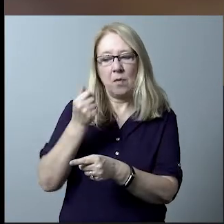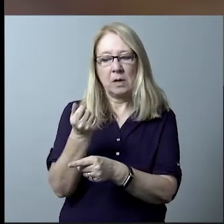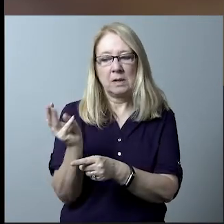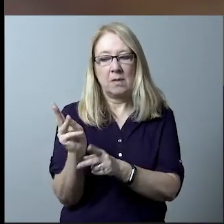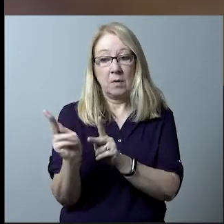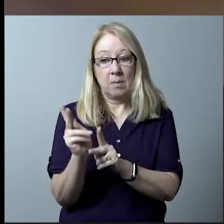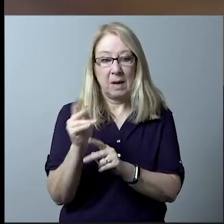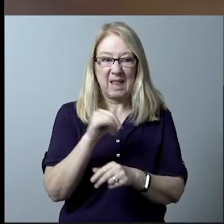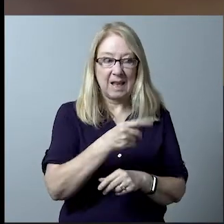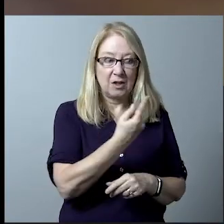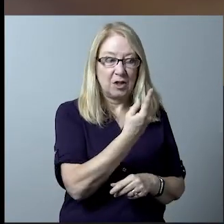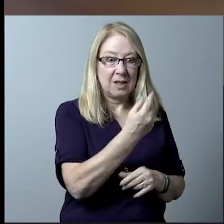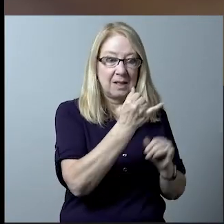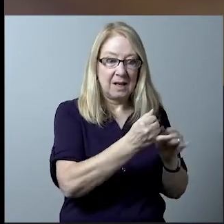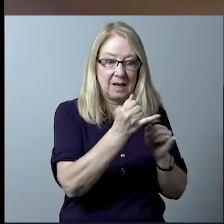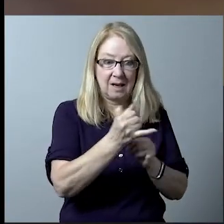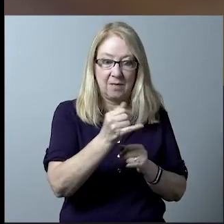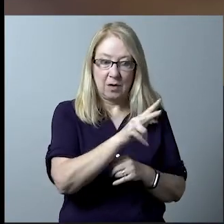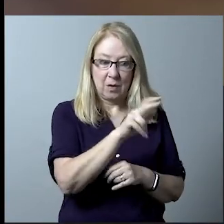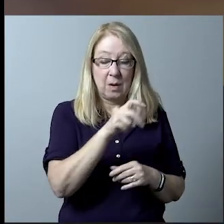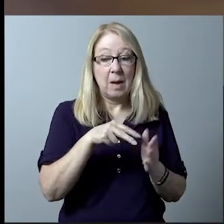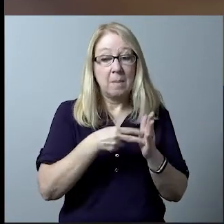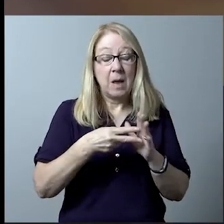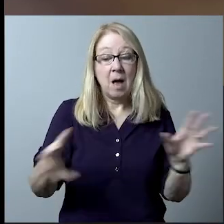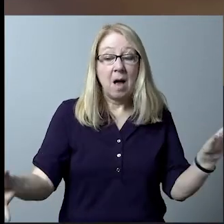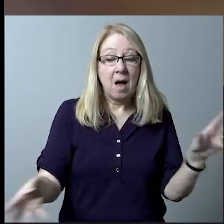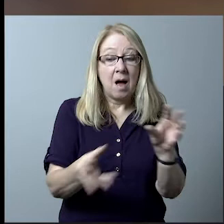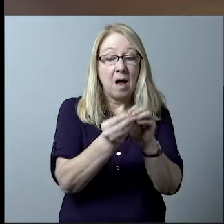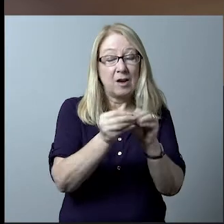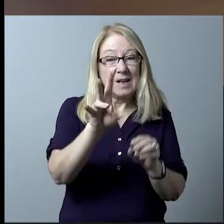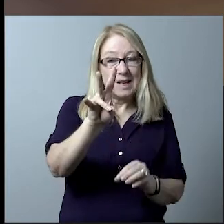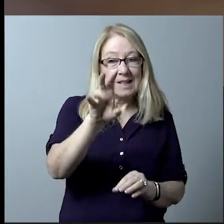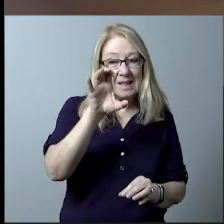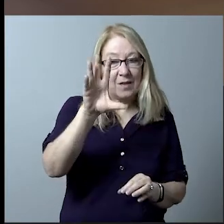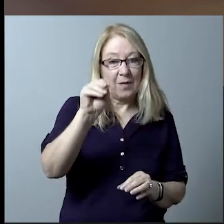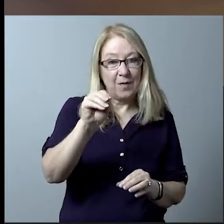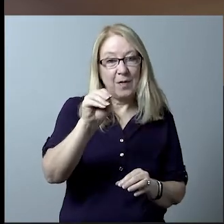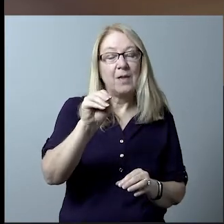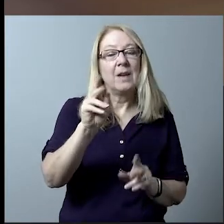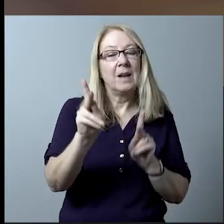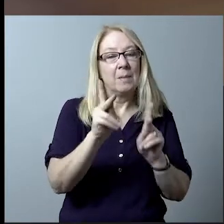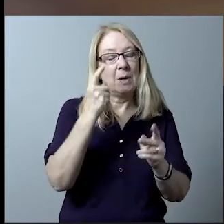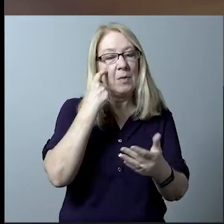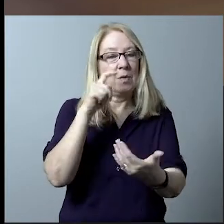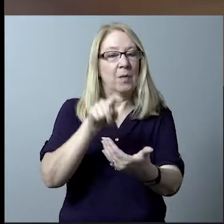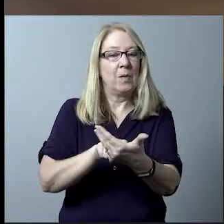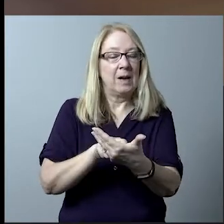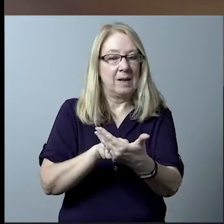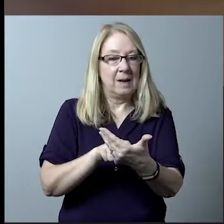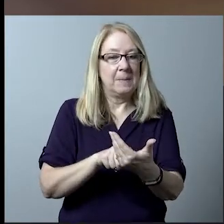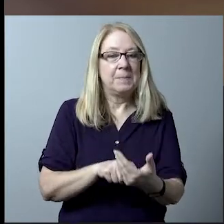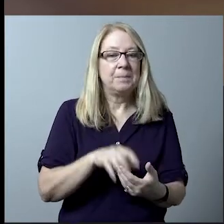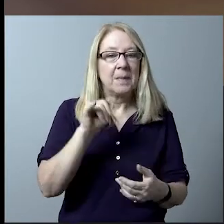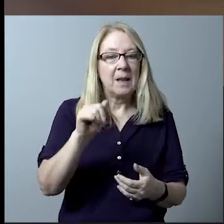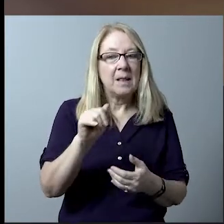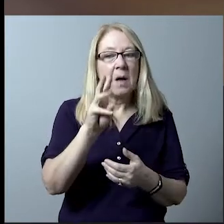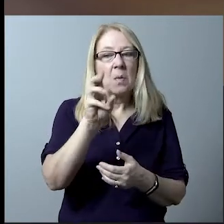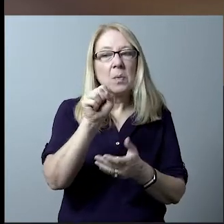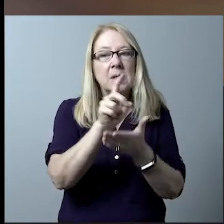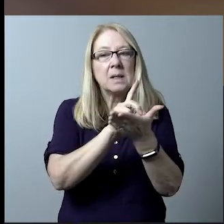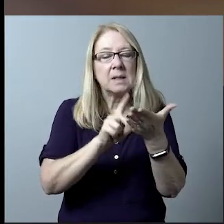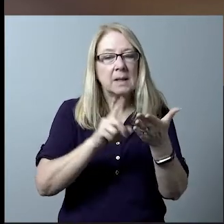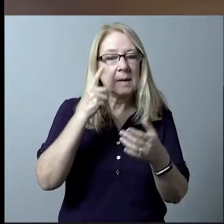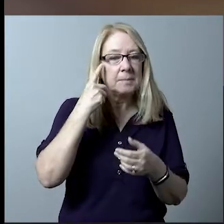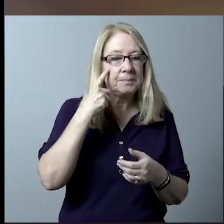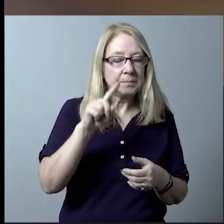thank several people. When you factor all of these things in, more than 750 individuals have been celebrated. While the program